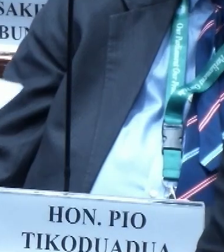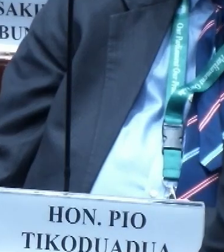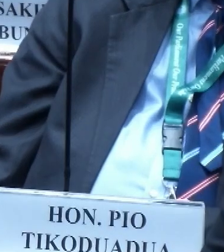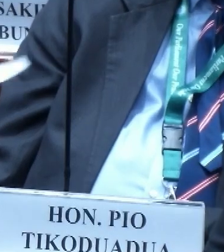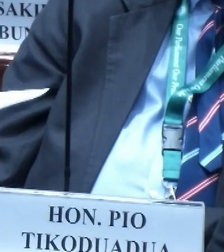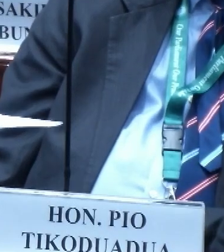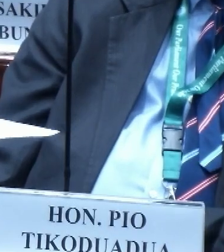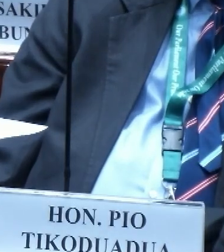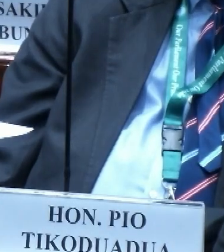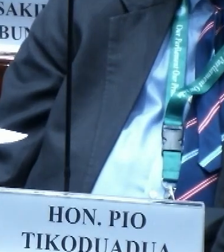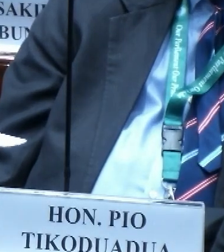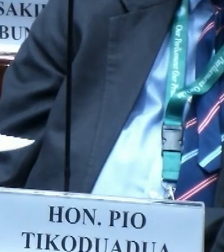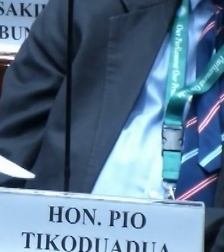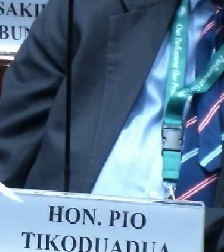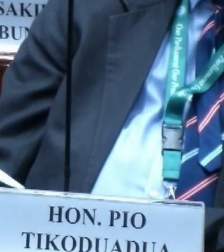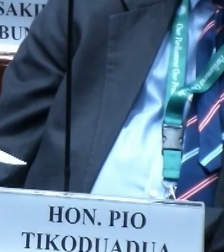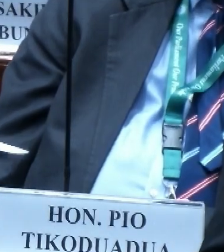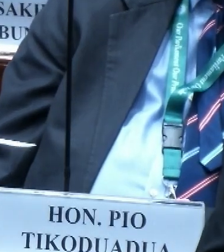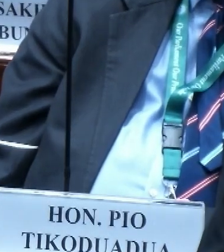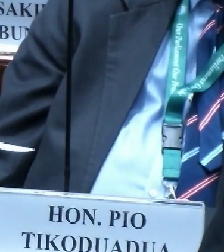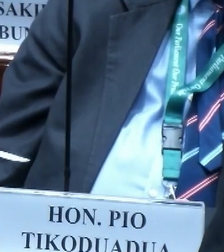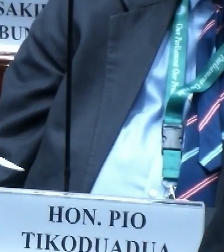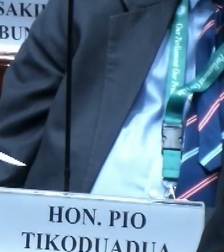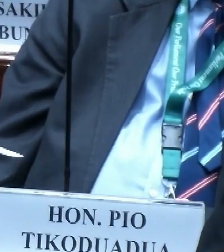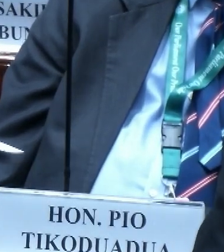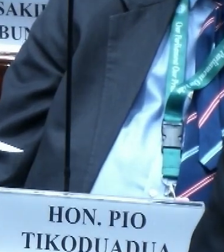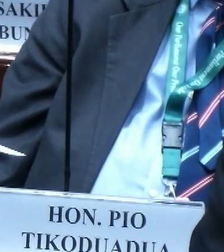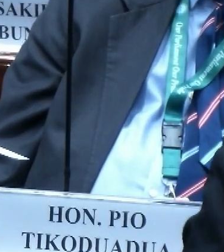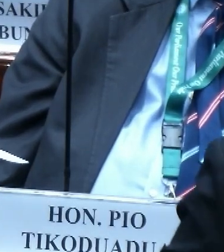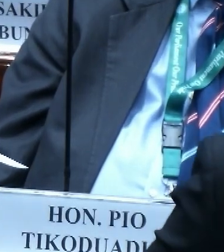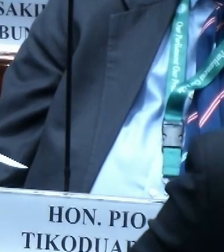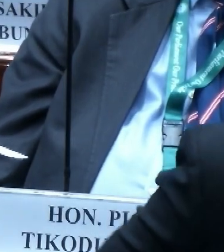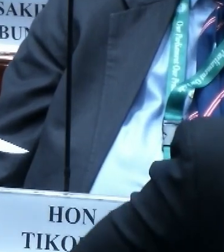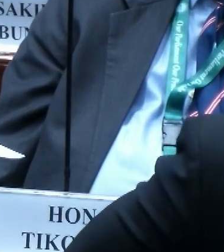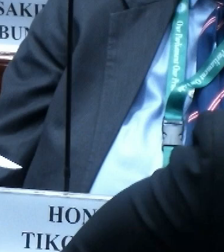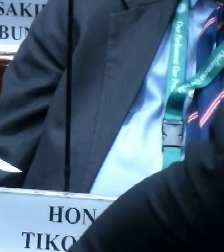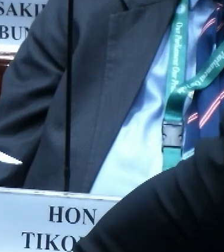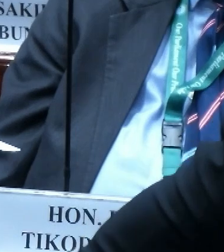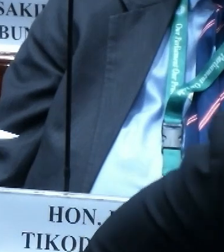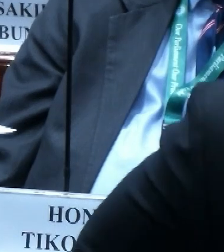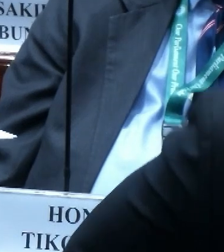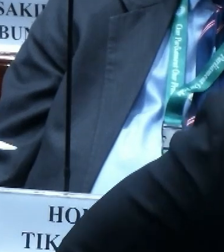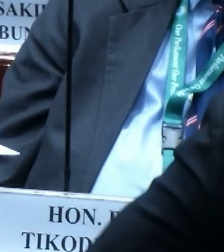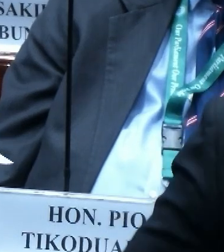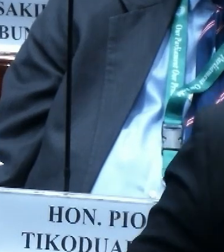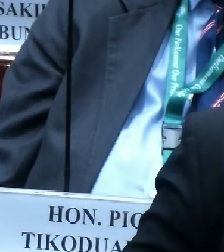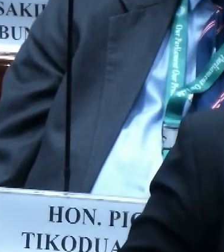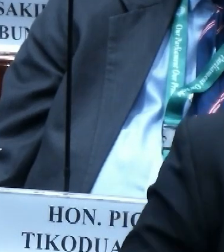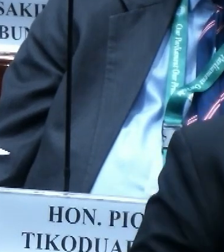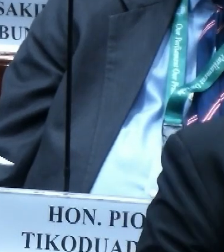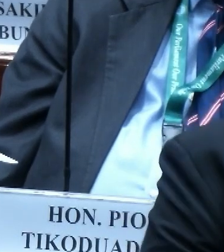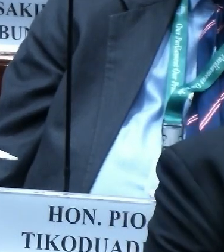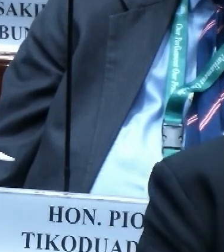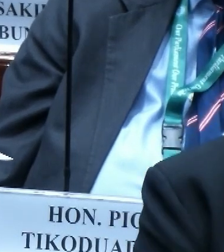been formidable. But I assure you, Mr. Speaker, that the Ministry of Sugar Industry, together with the Fiji Sugar